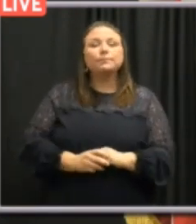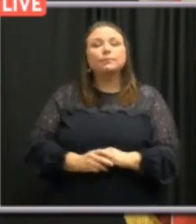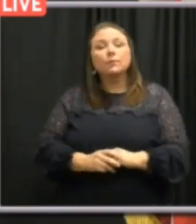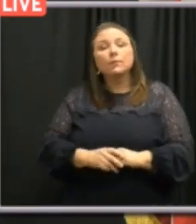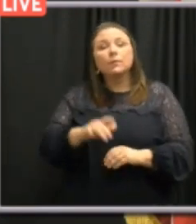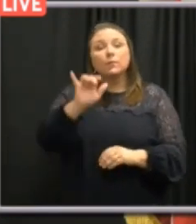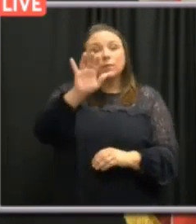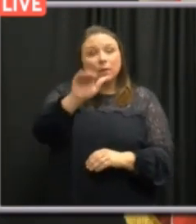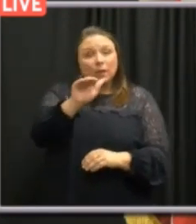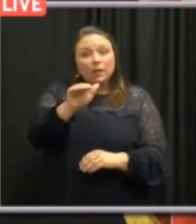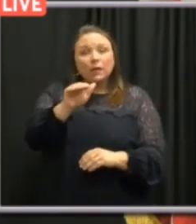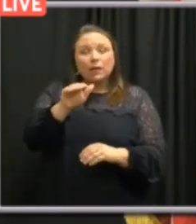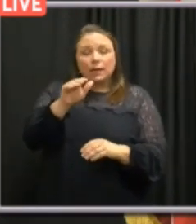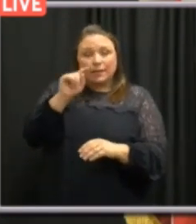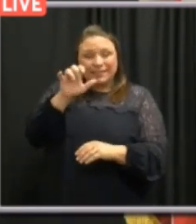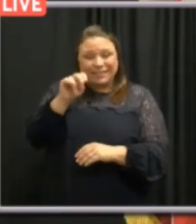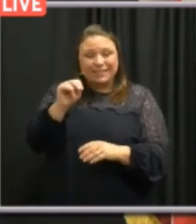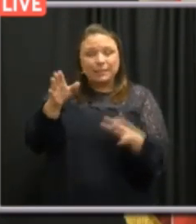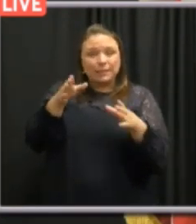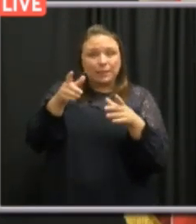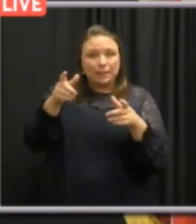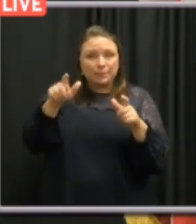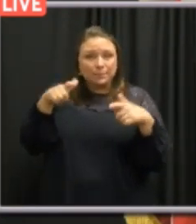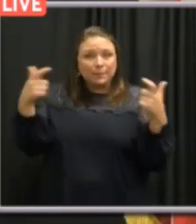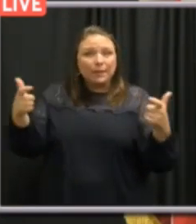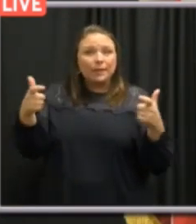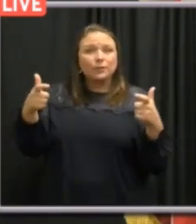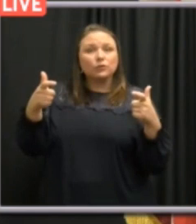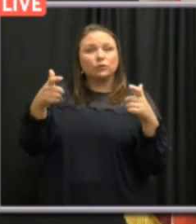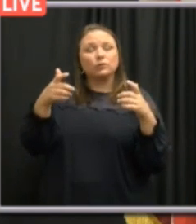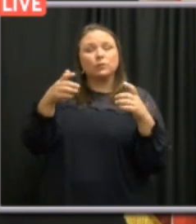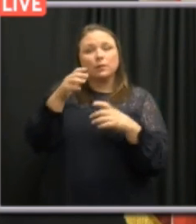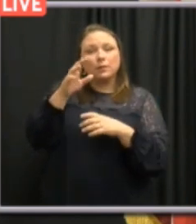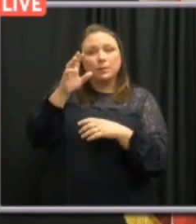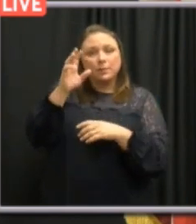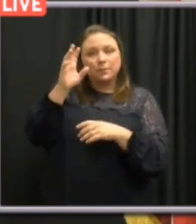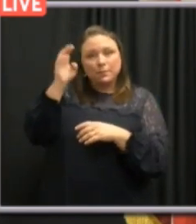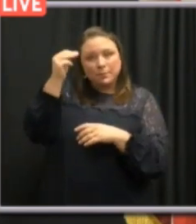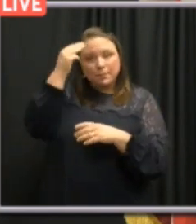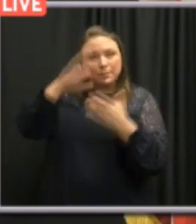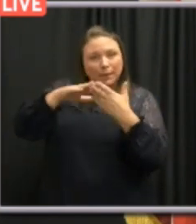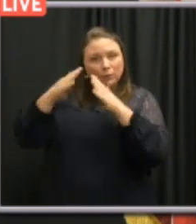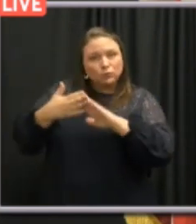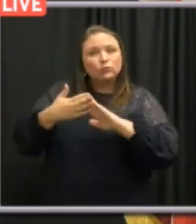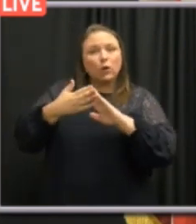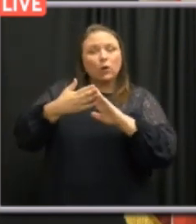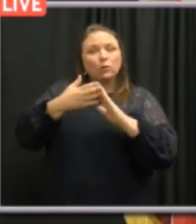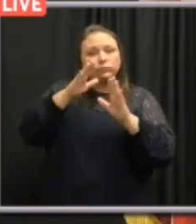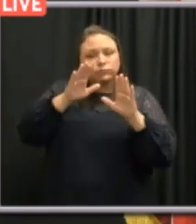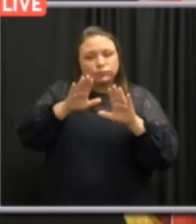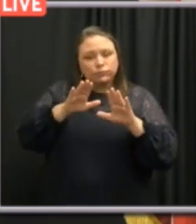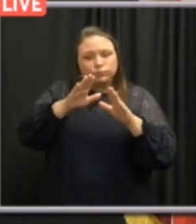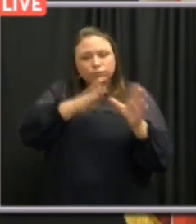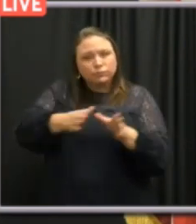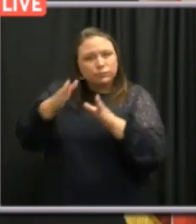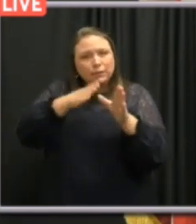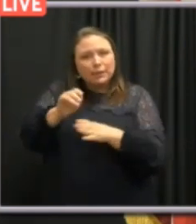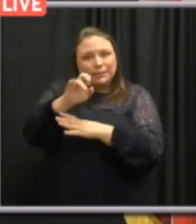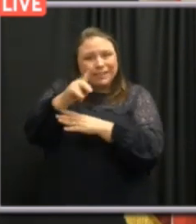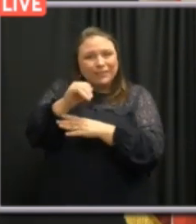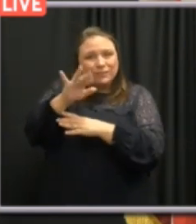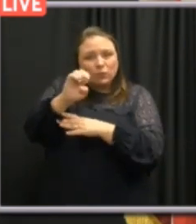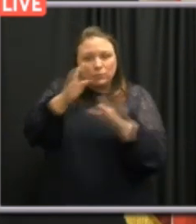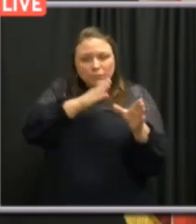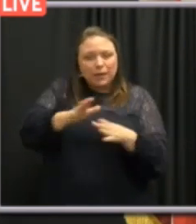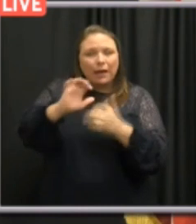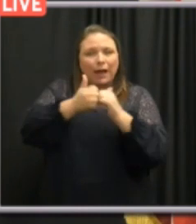the Tennessee Major Metro's Economic Restart Task Force is working closely with the state to plan and coordinate the restoration